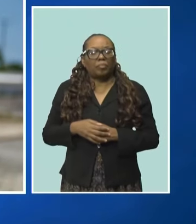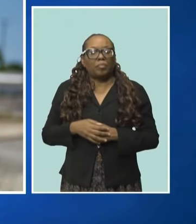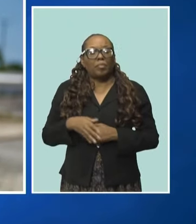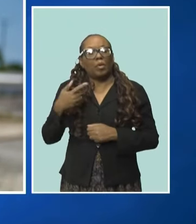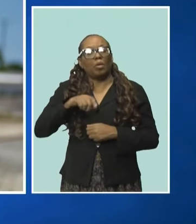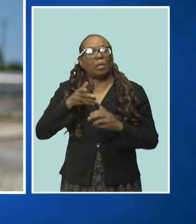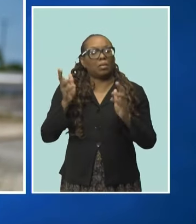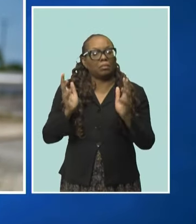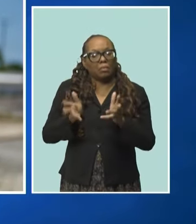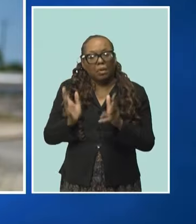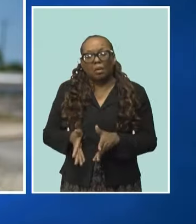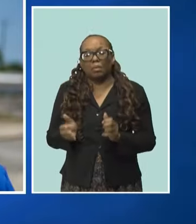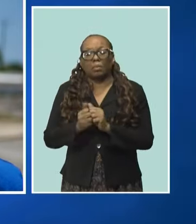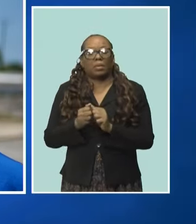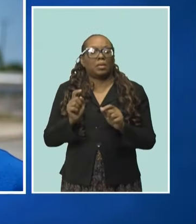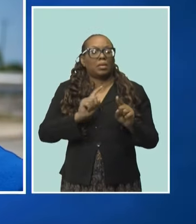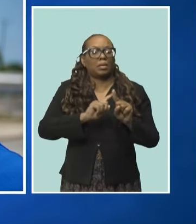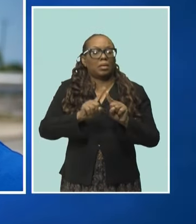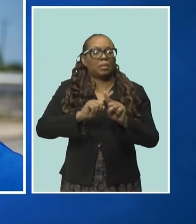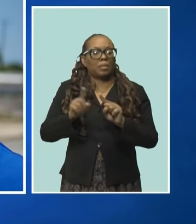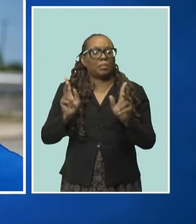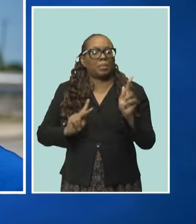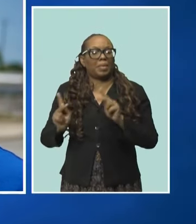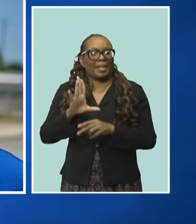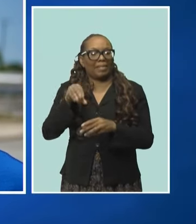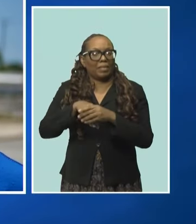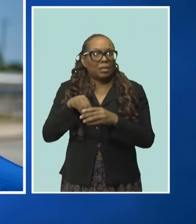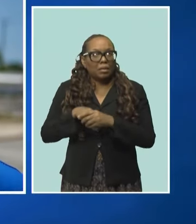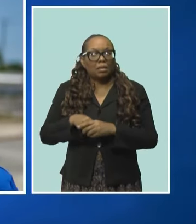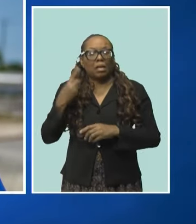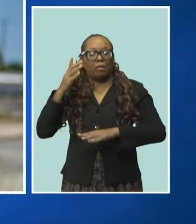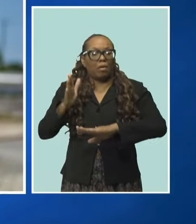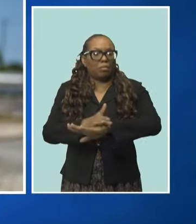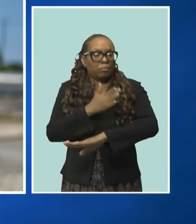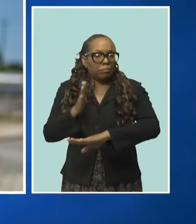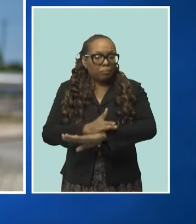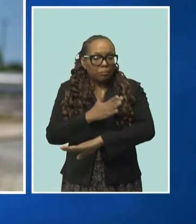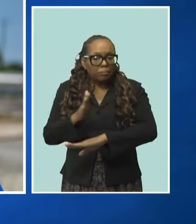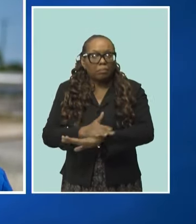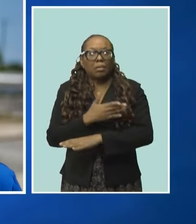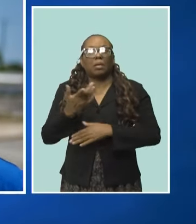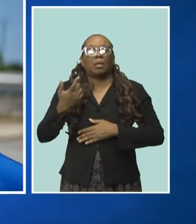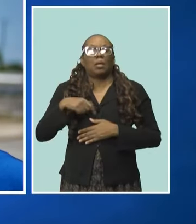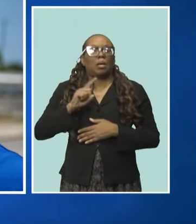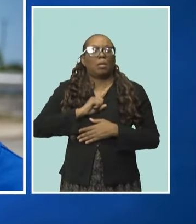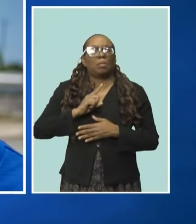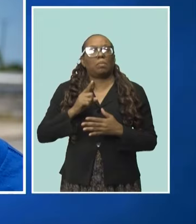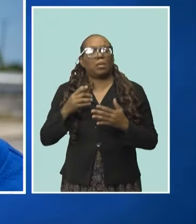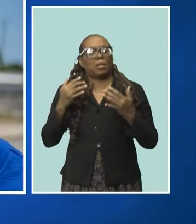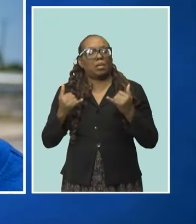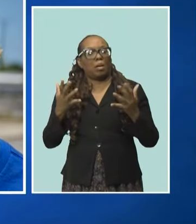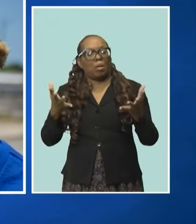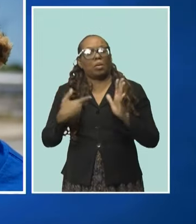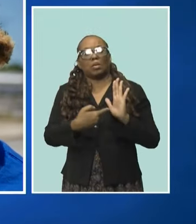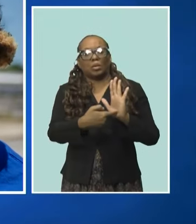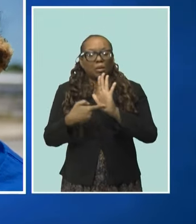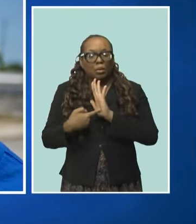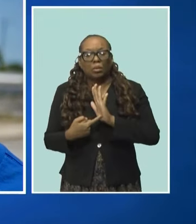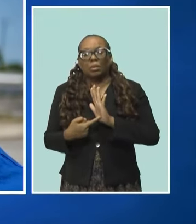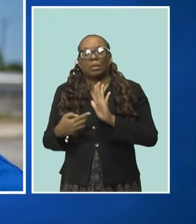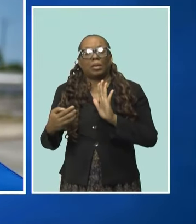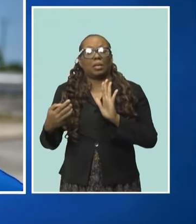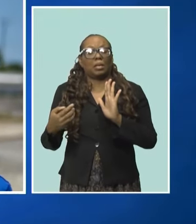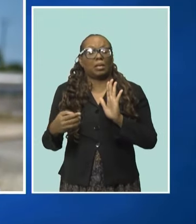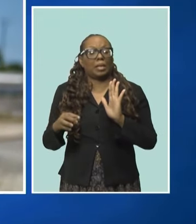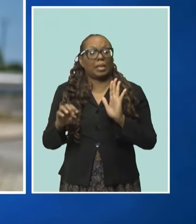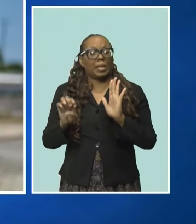had with funders towards scaling up of this solution, a working model is important. And so we